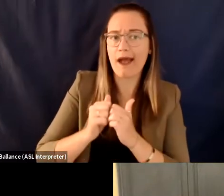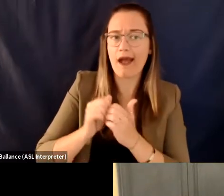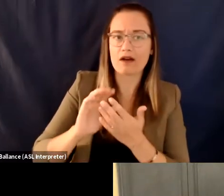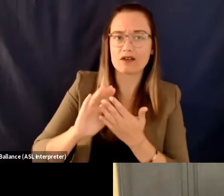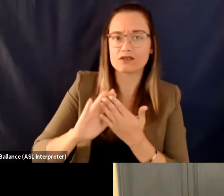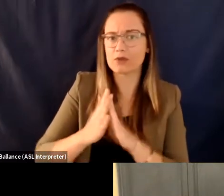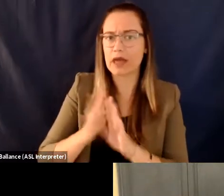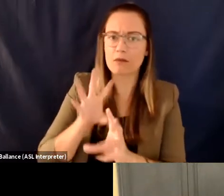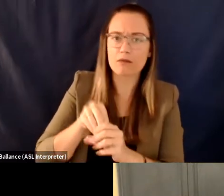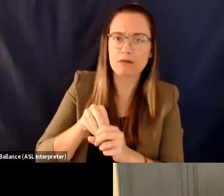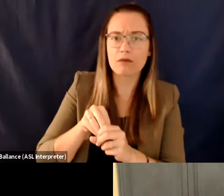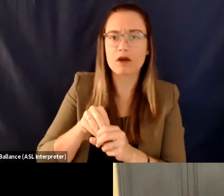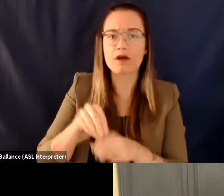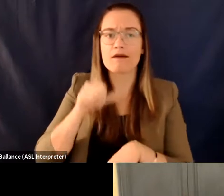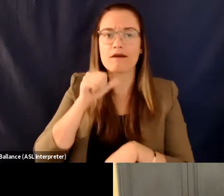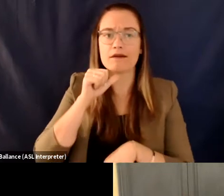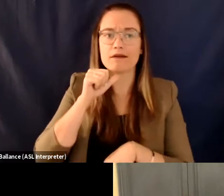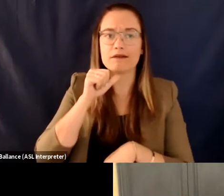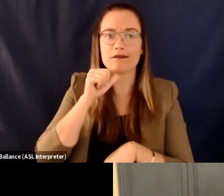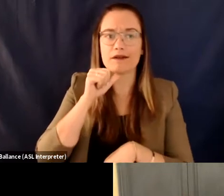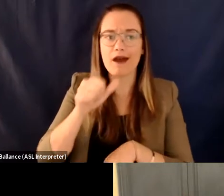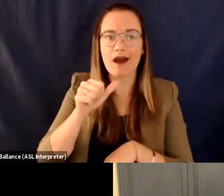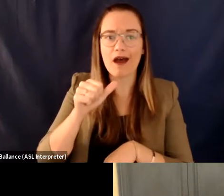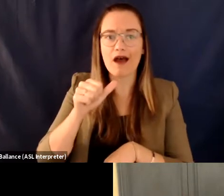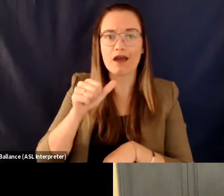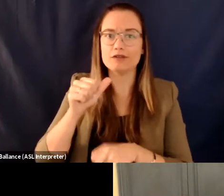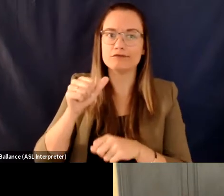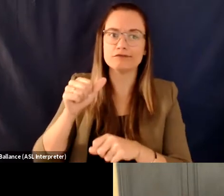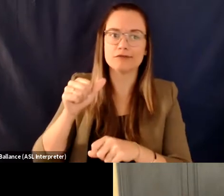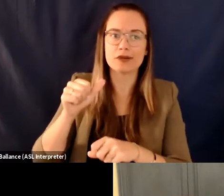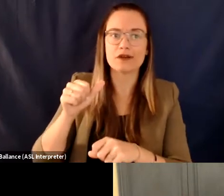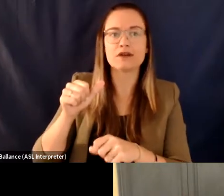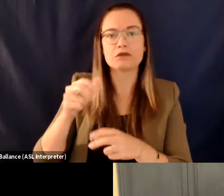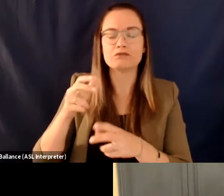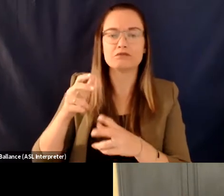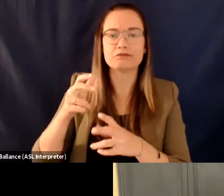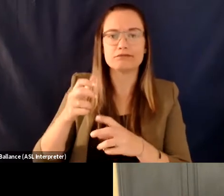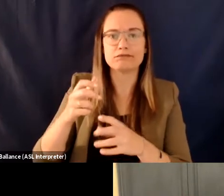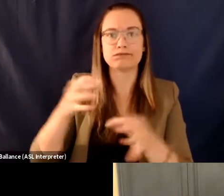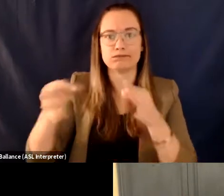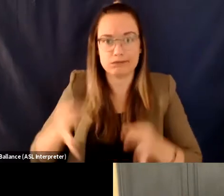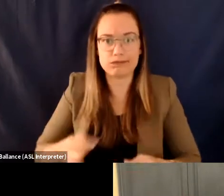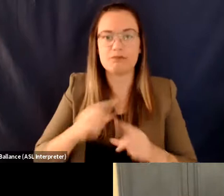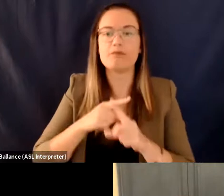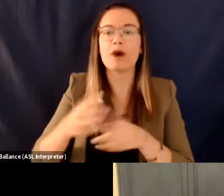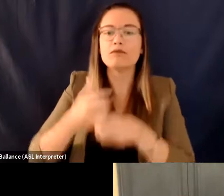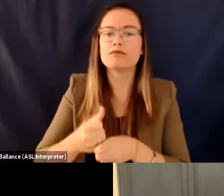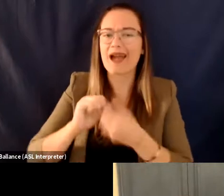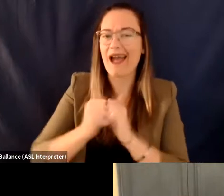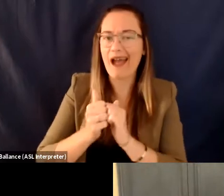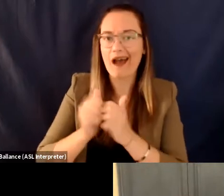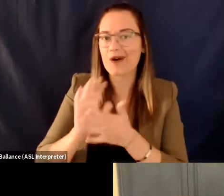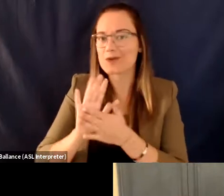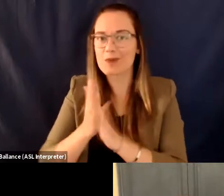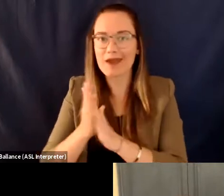you know, not long line, but short sketch of how you became nonfiction filmmakers and how you